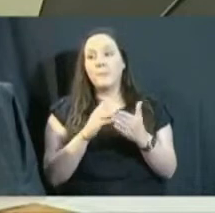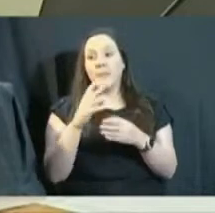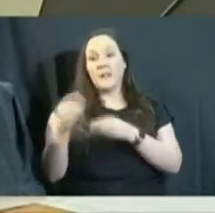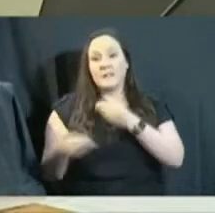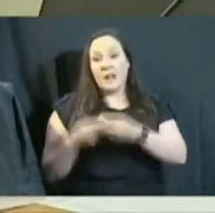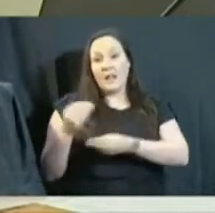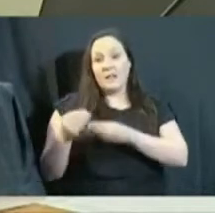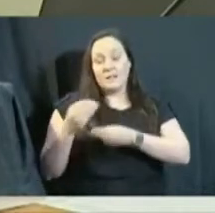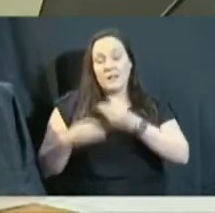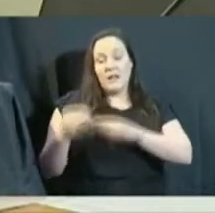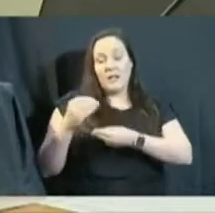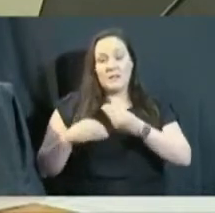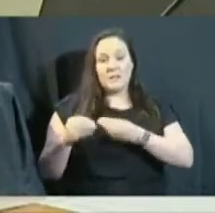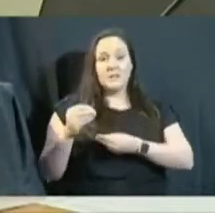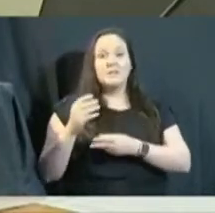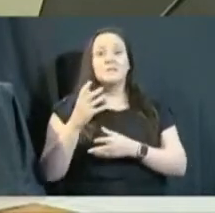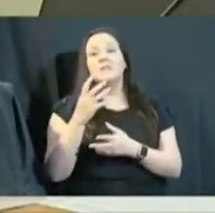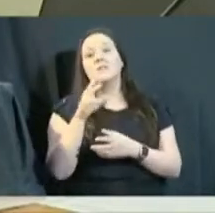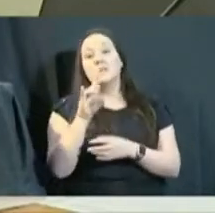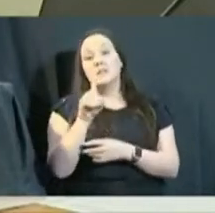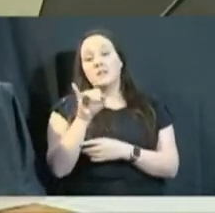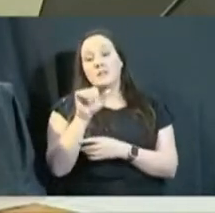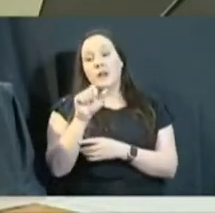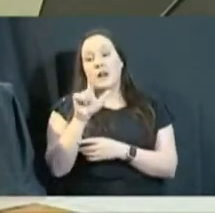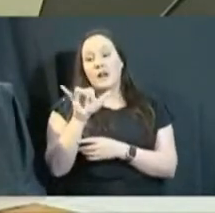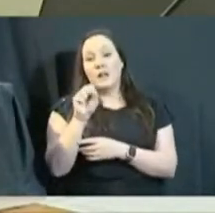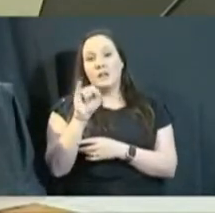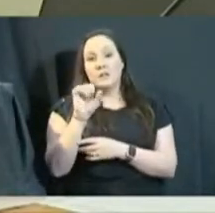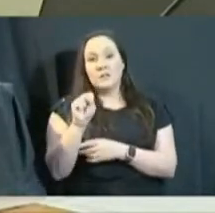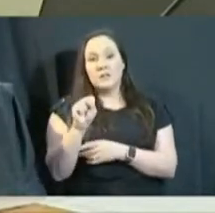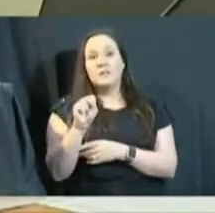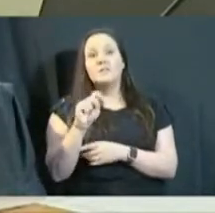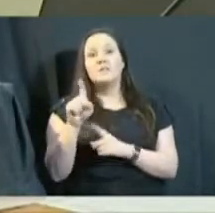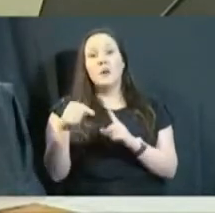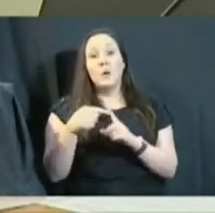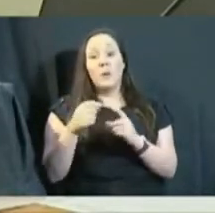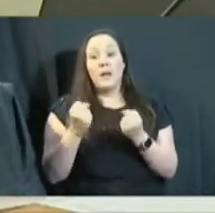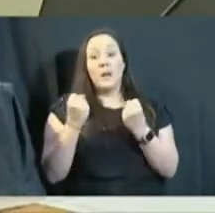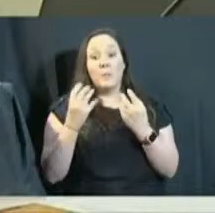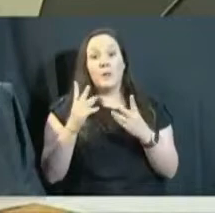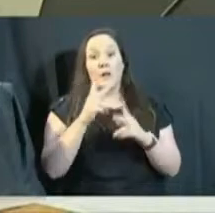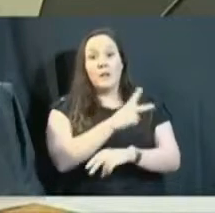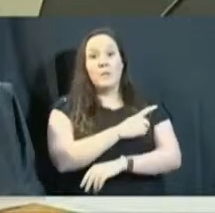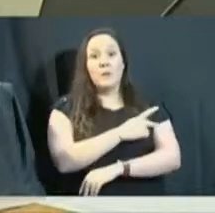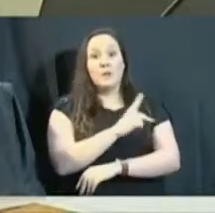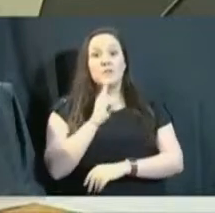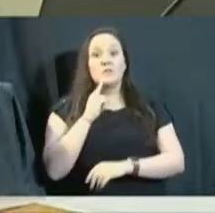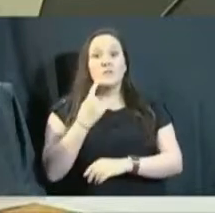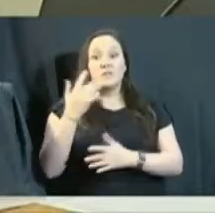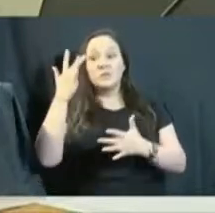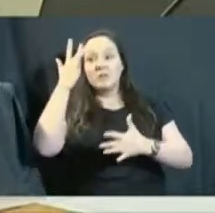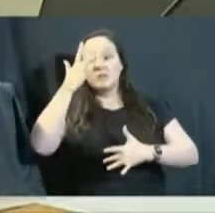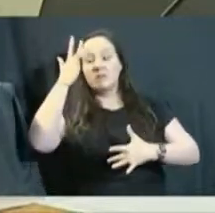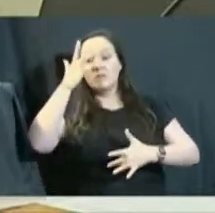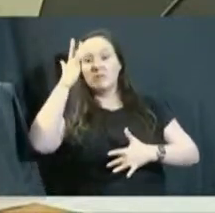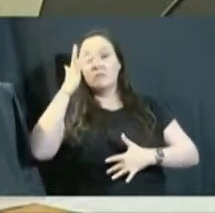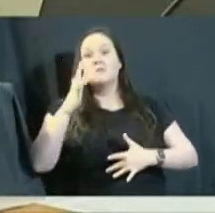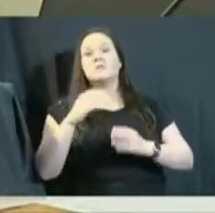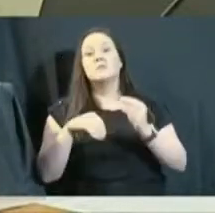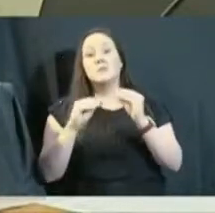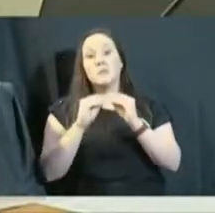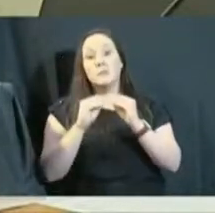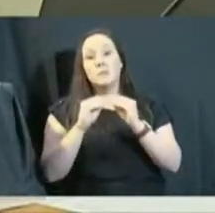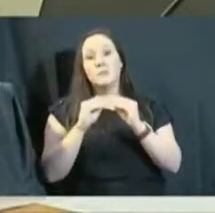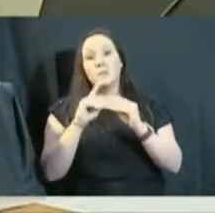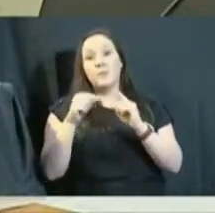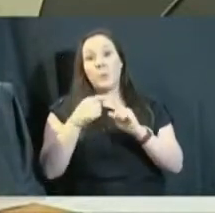dialysis. And so when you have that many patients who are critically ill, then more patients,